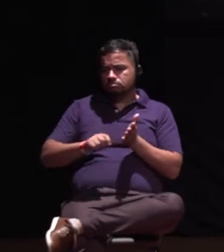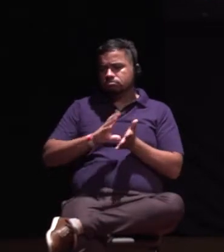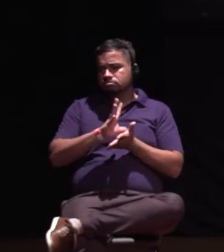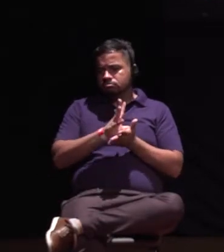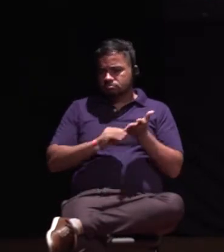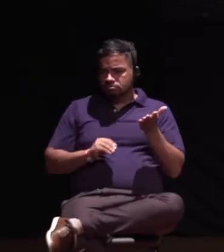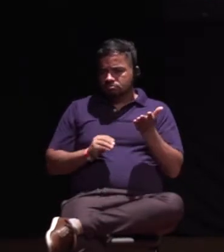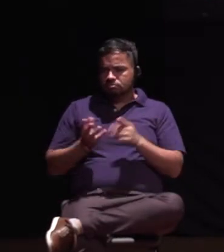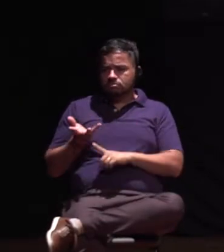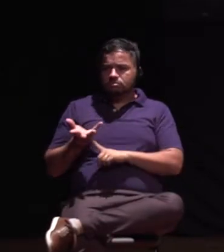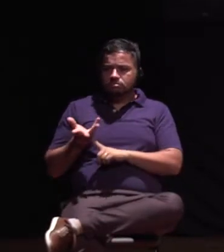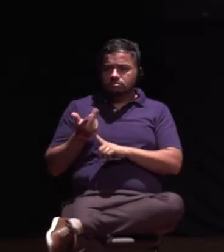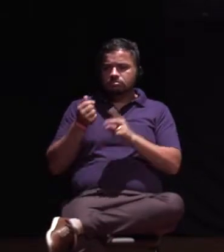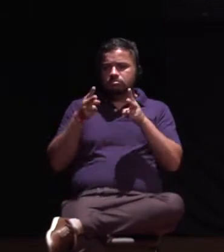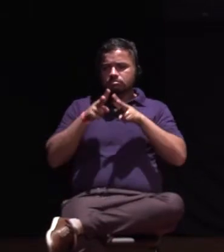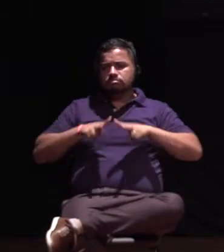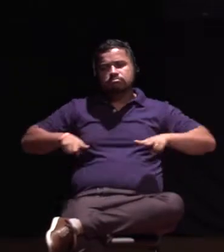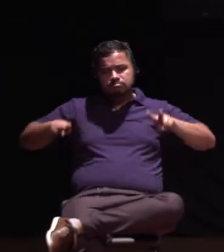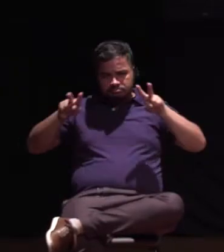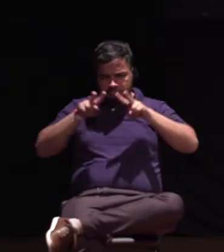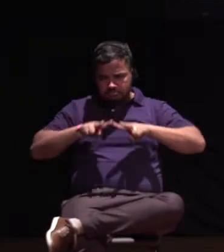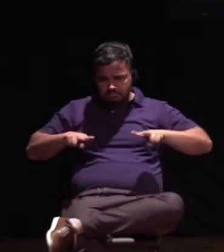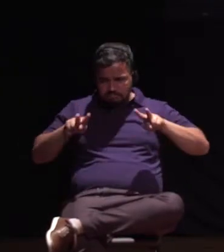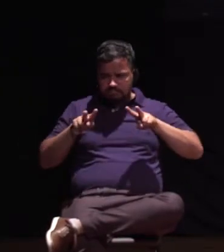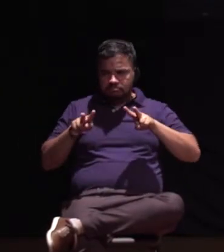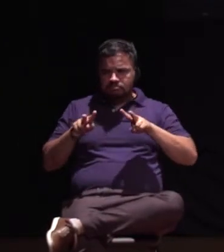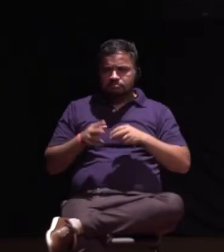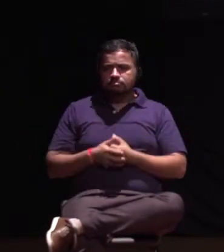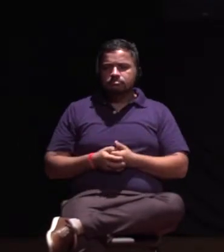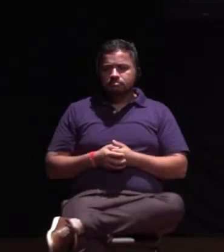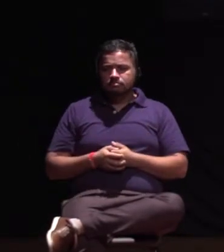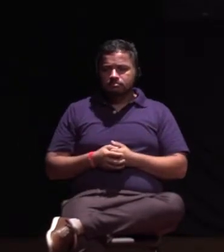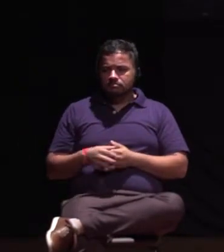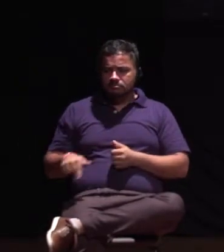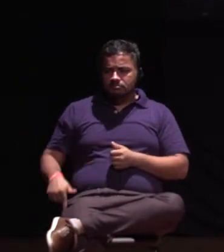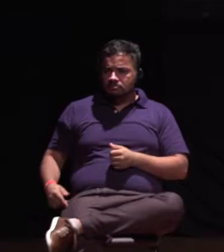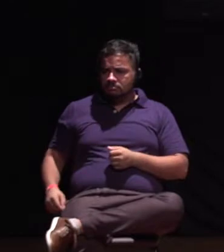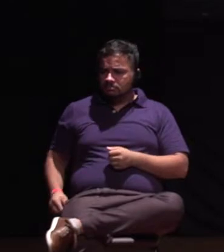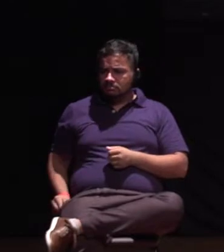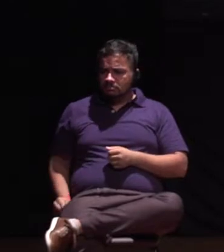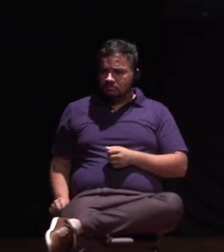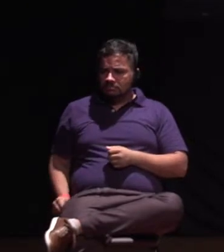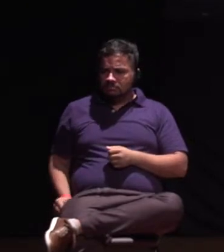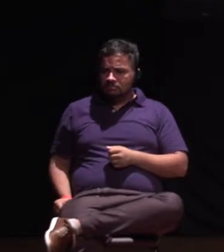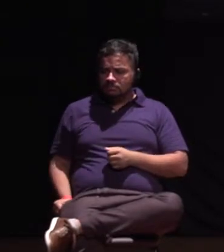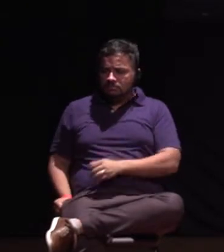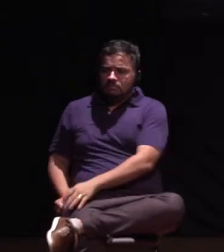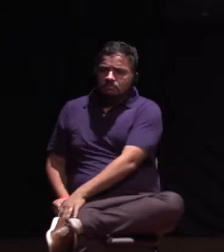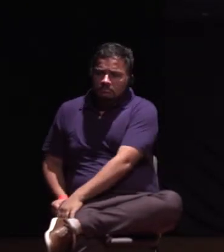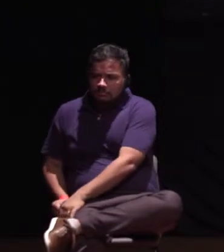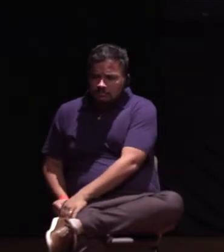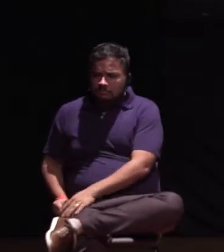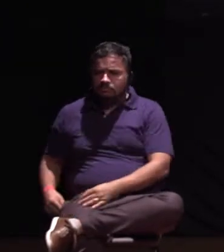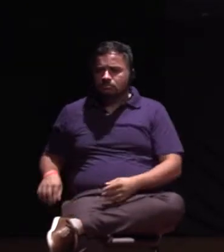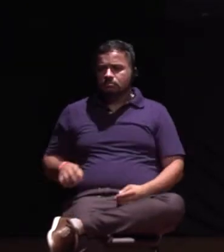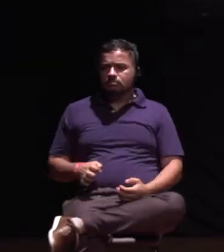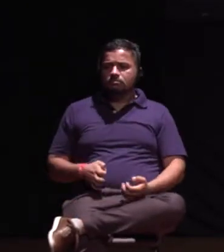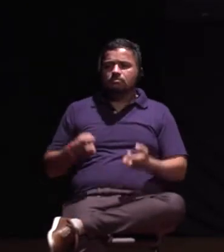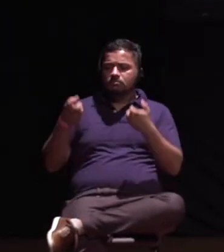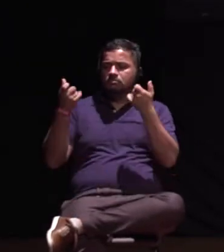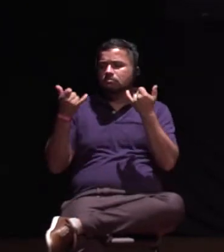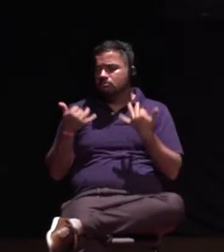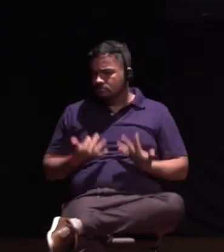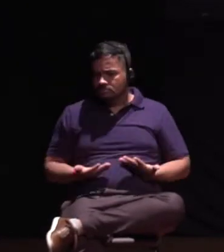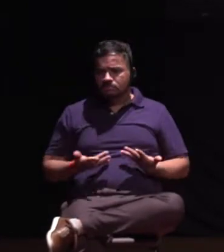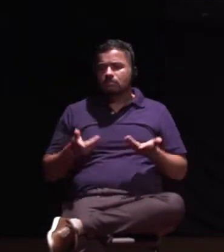often with someone like Yvonne Rainer, they are really inadequate as actual guides for how to perform the motions that